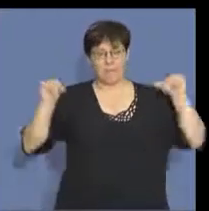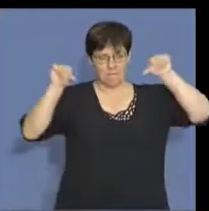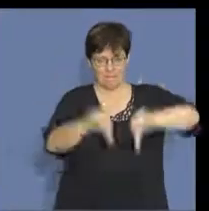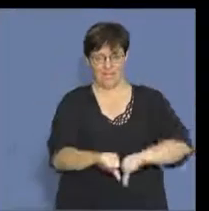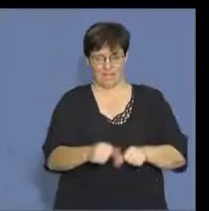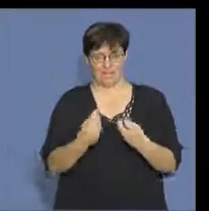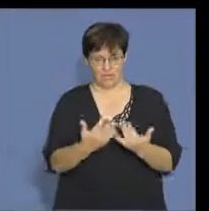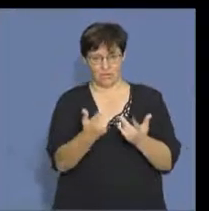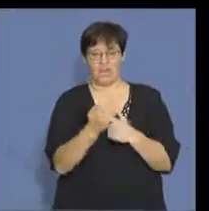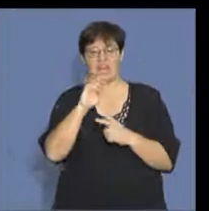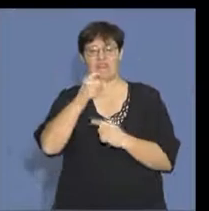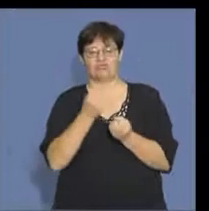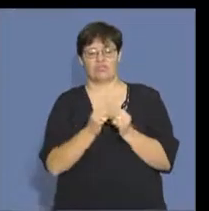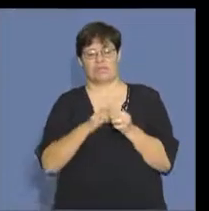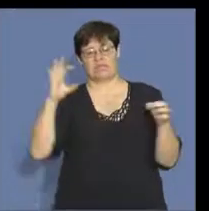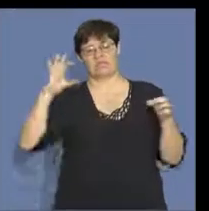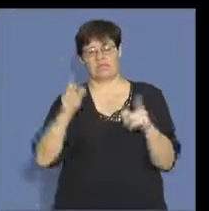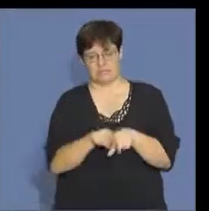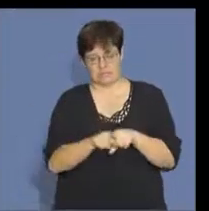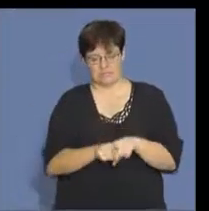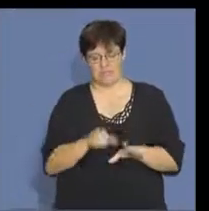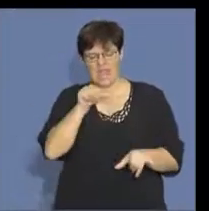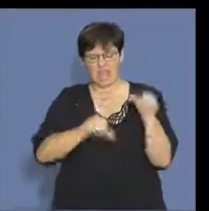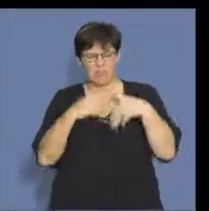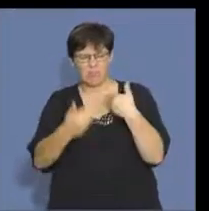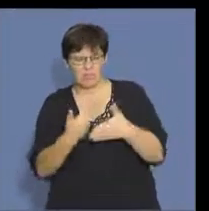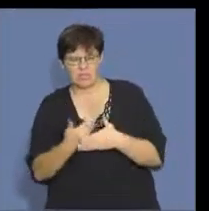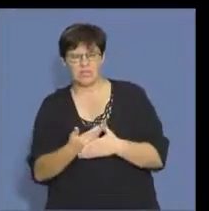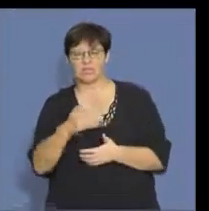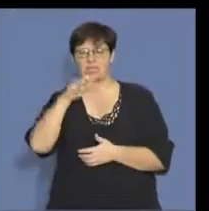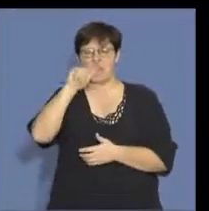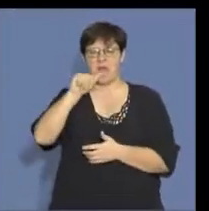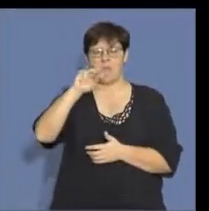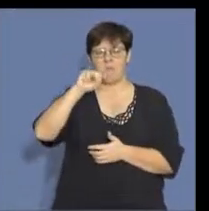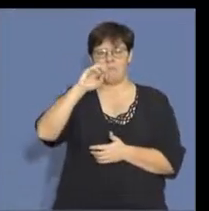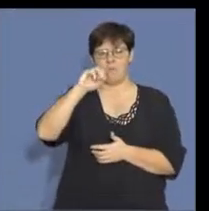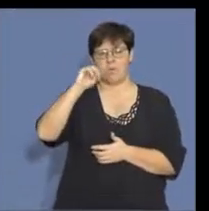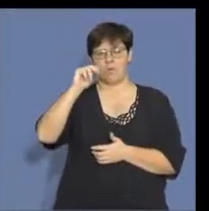releases nitrogen. Some chemical processes such as ammonification,